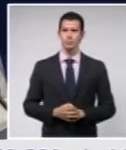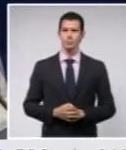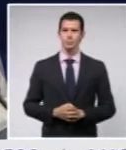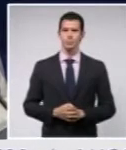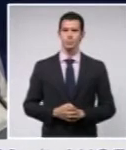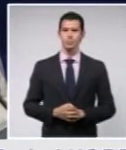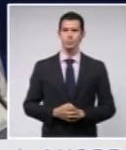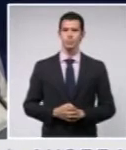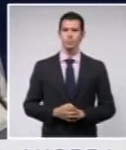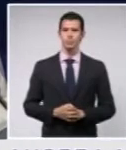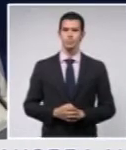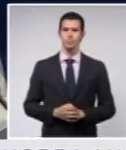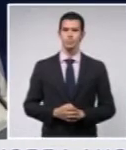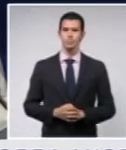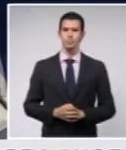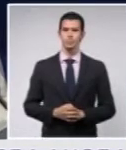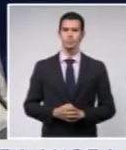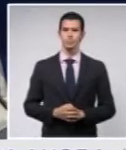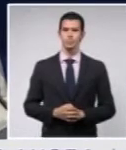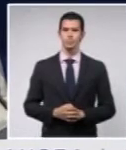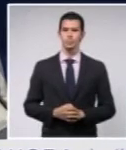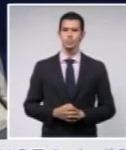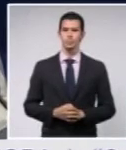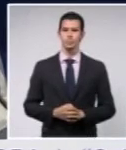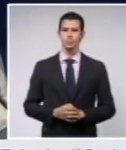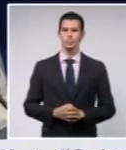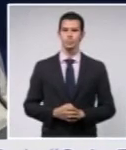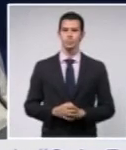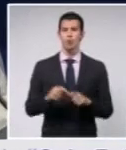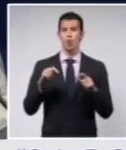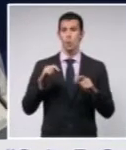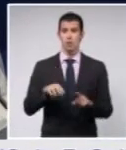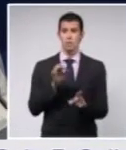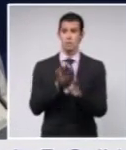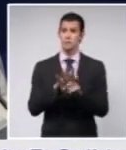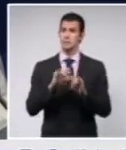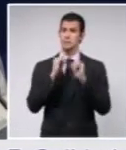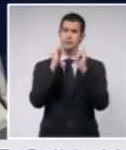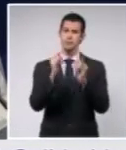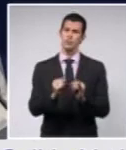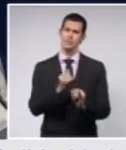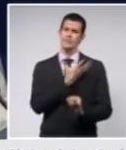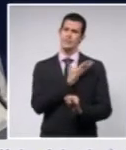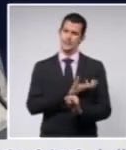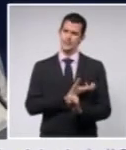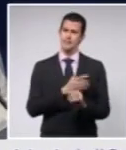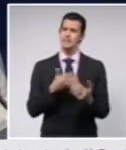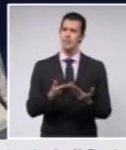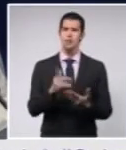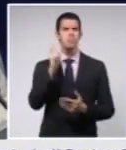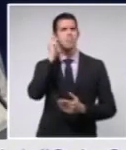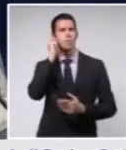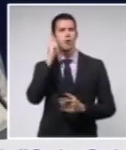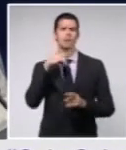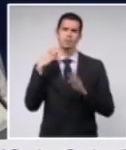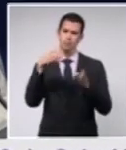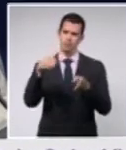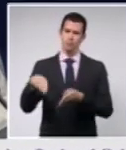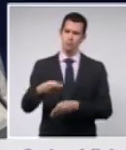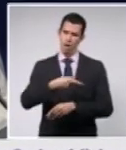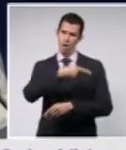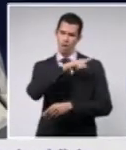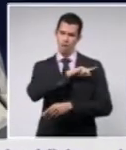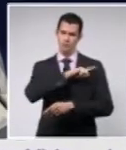yesterday. The patient was a 70-year-old woman from the municipality of Cárdenas,